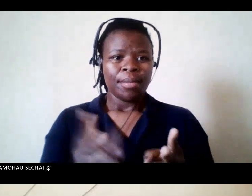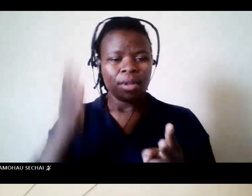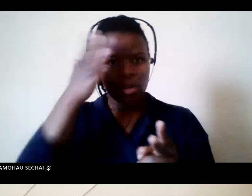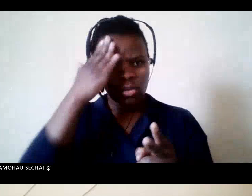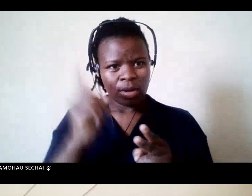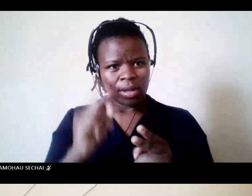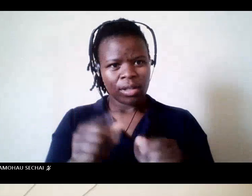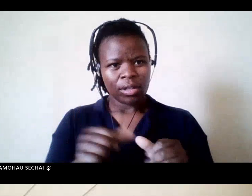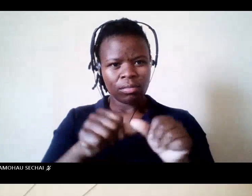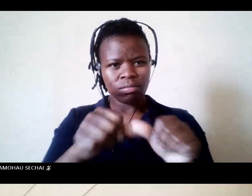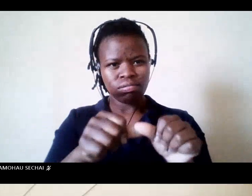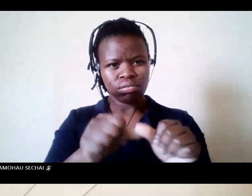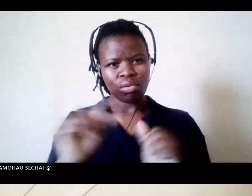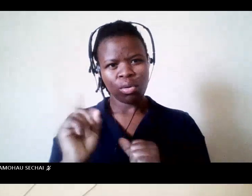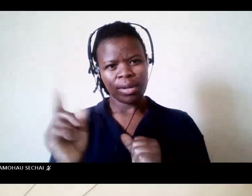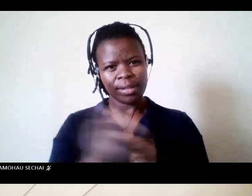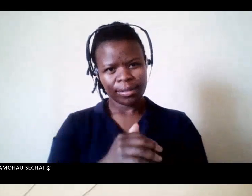through